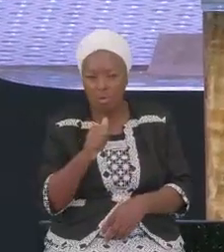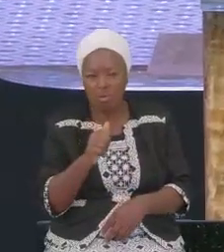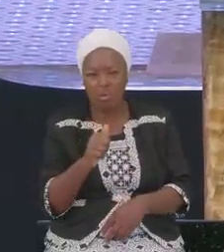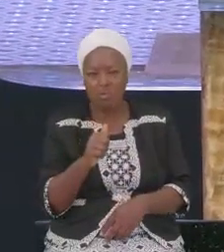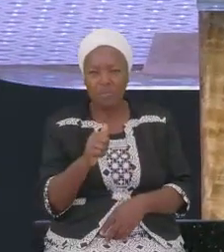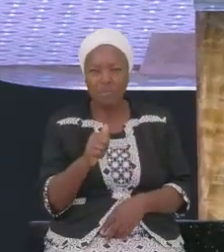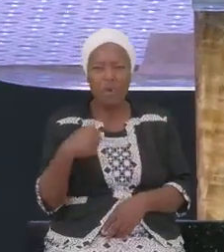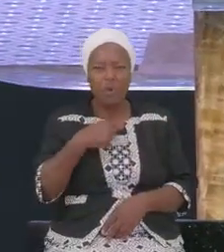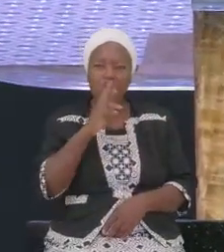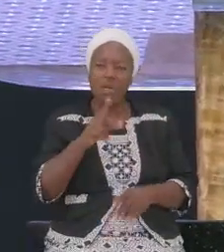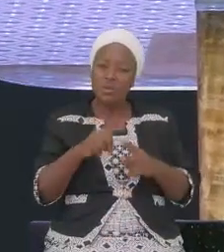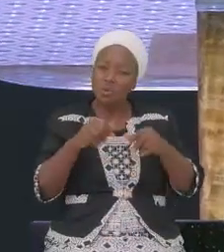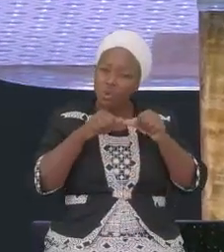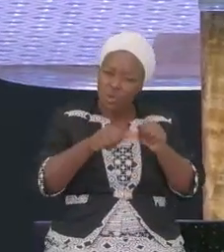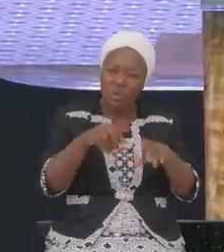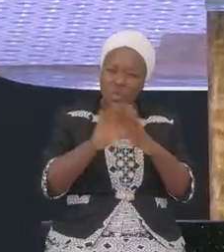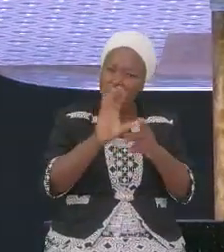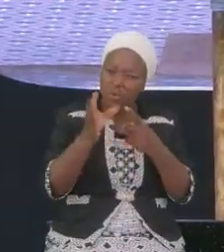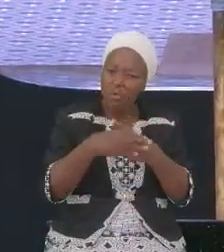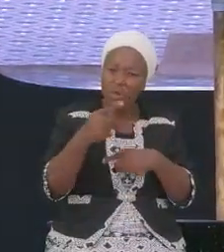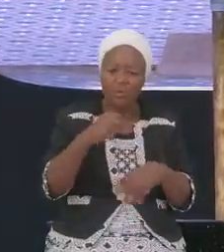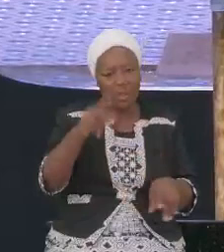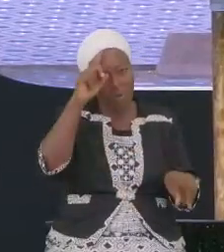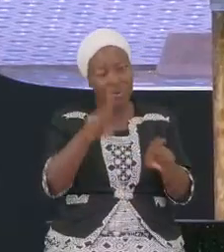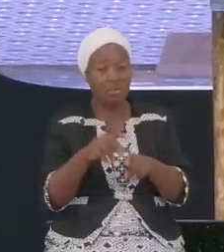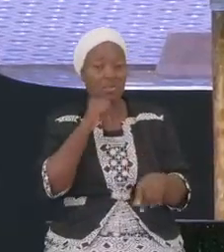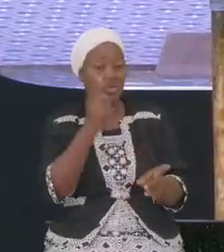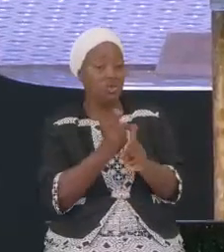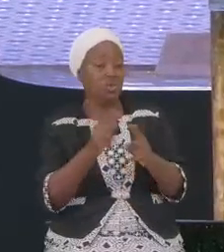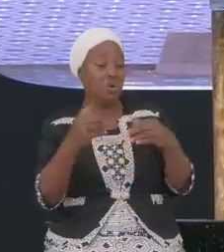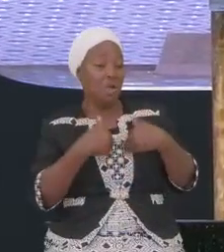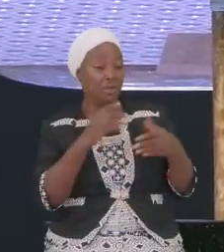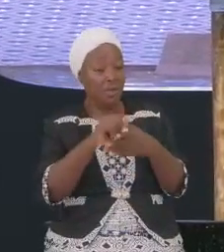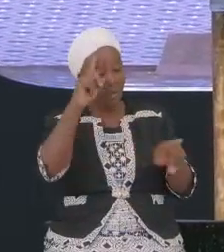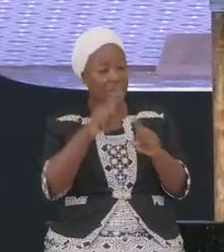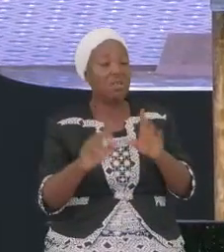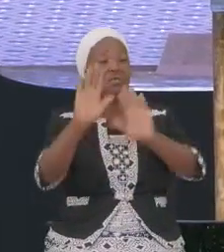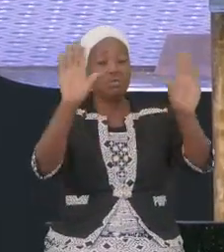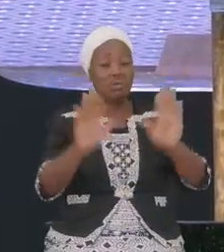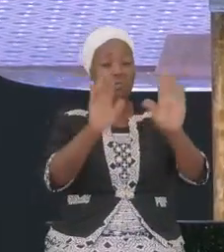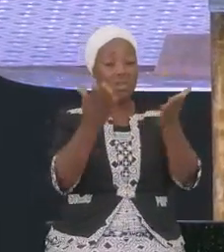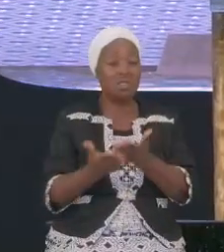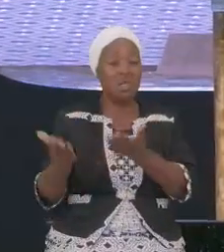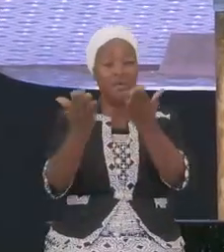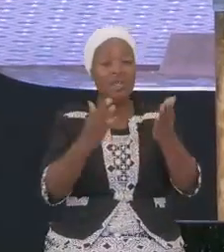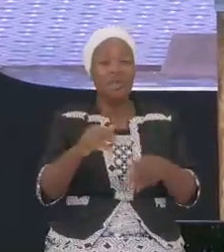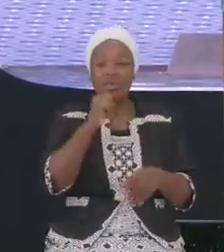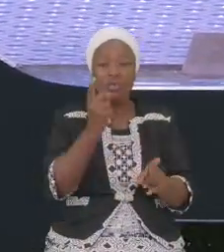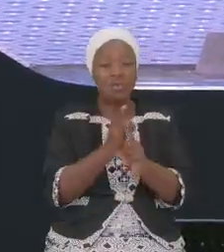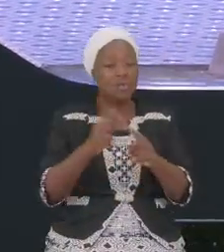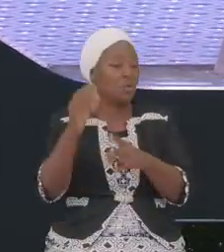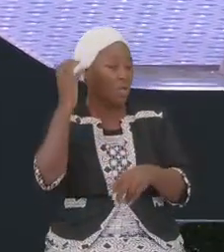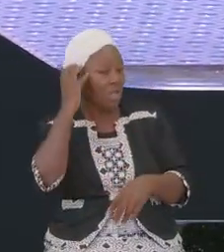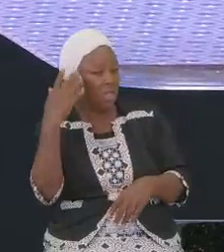to continue in the conditions of the covenant. It's not just to have a covenant Sunday service. It's not just to hear